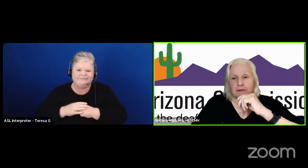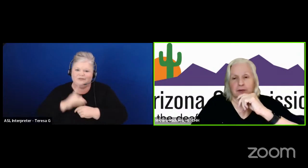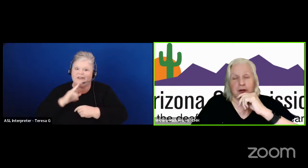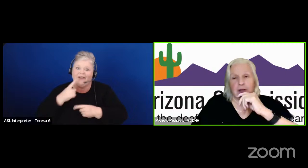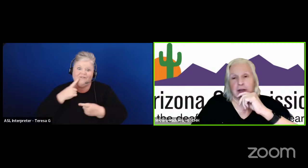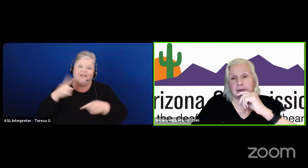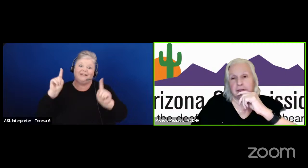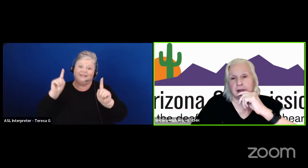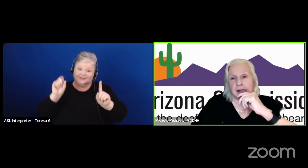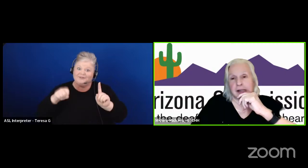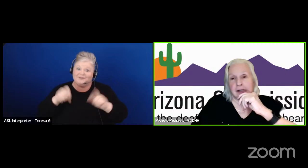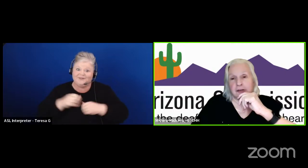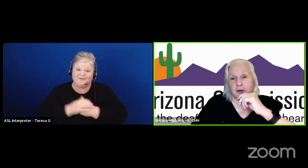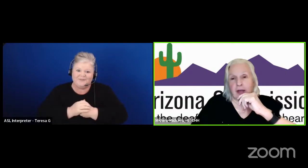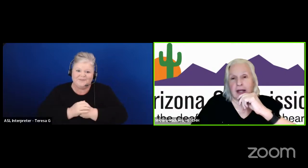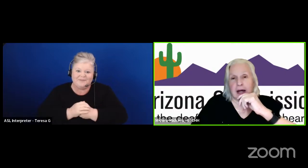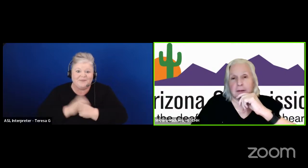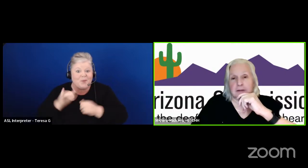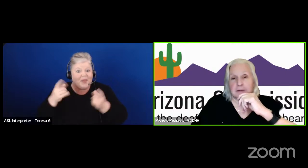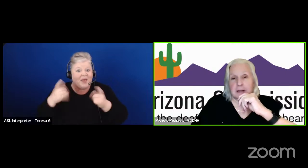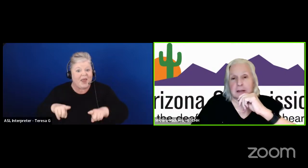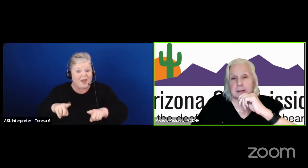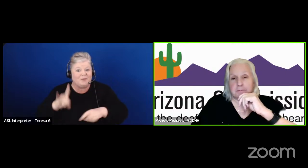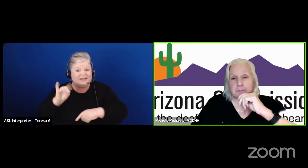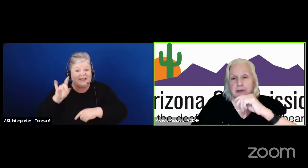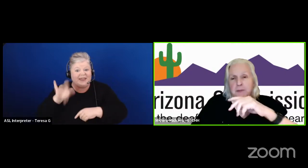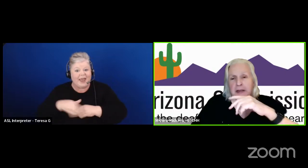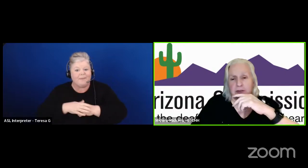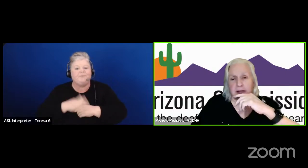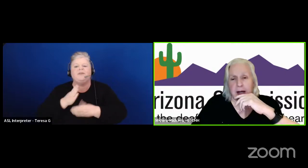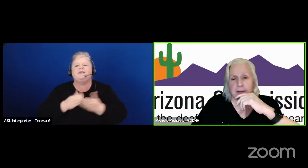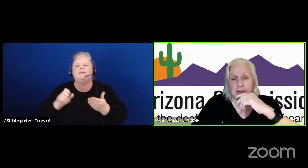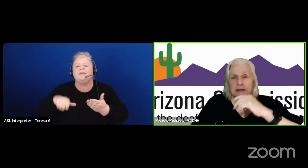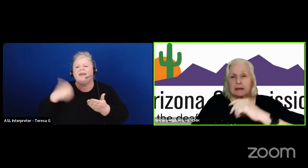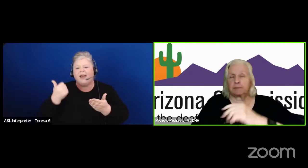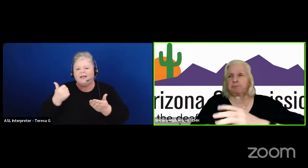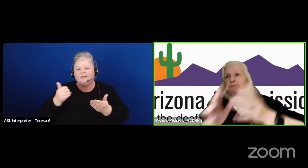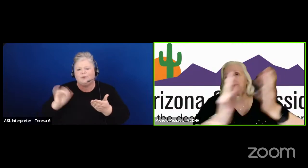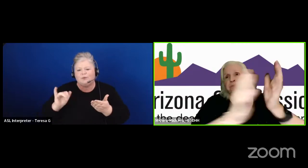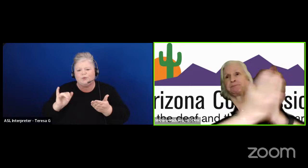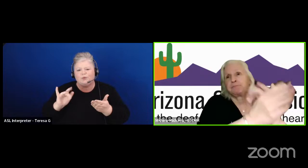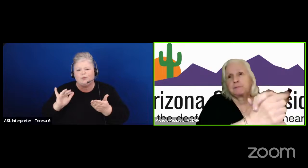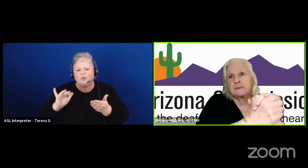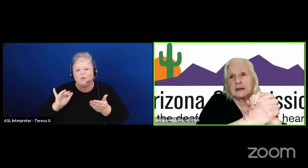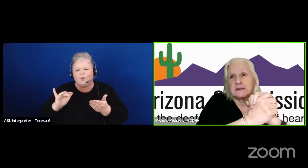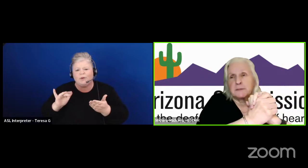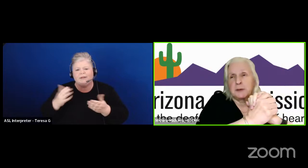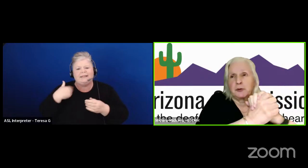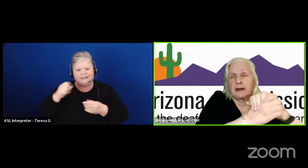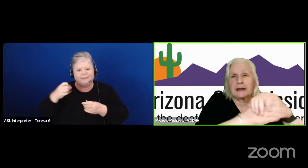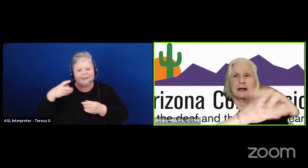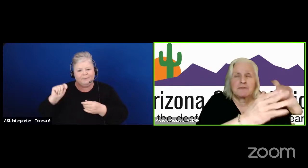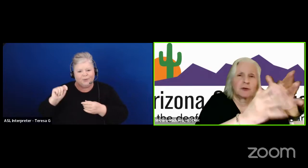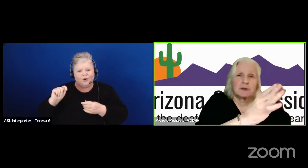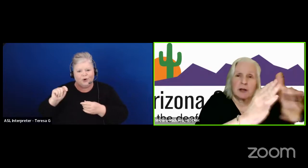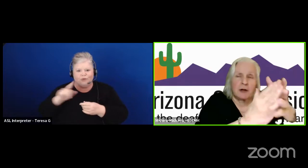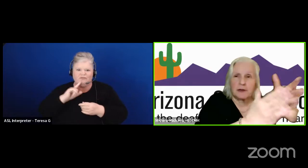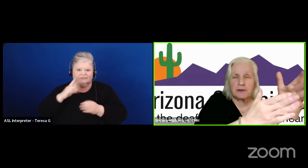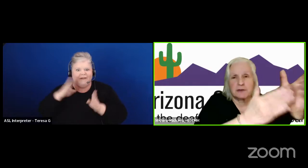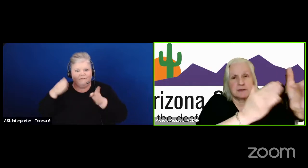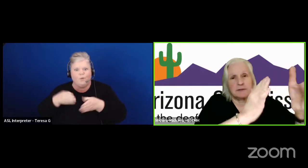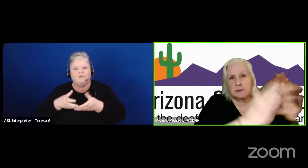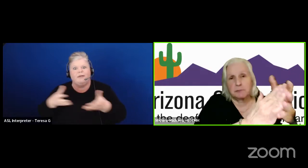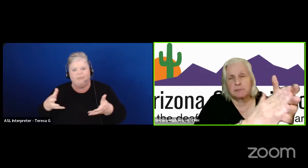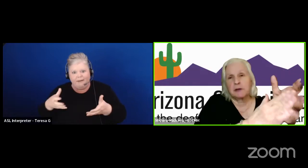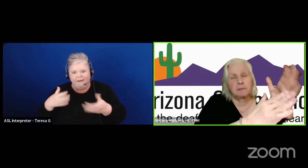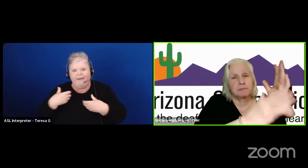and definitely very effective. So that happened. But something else that happened in September, and again, I focused a lot on